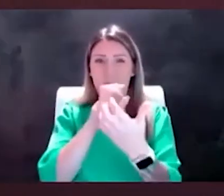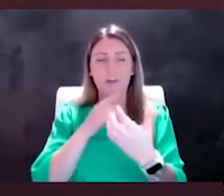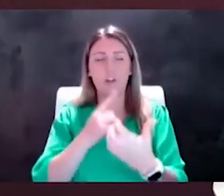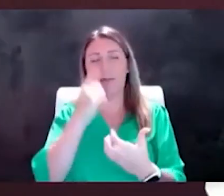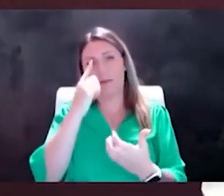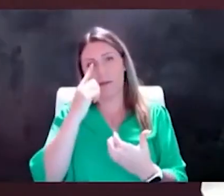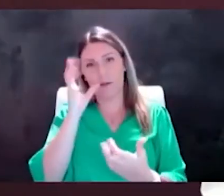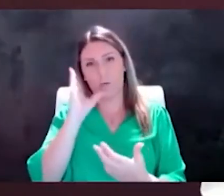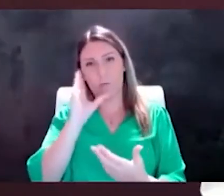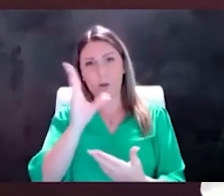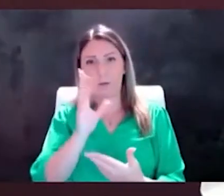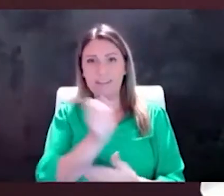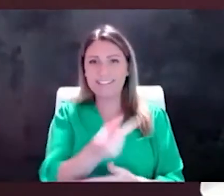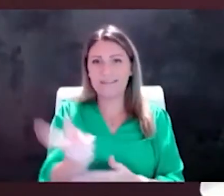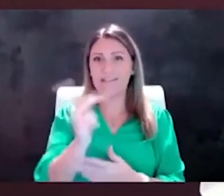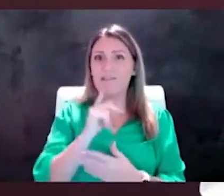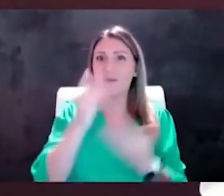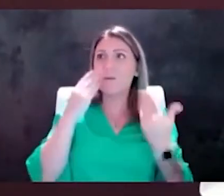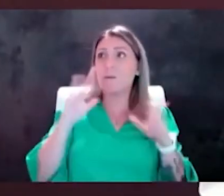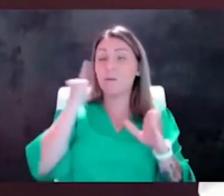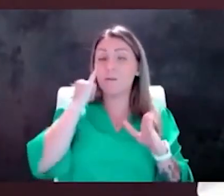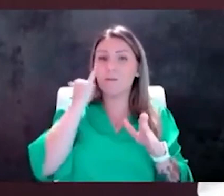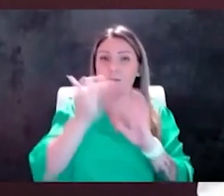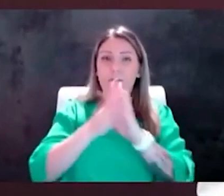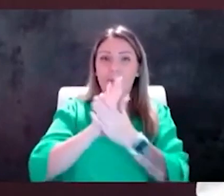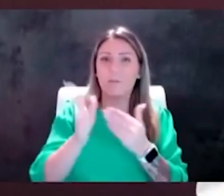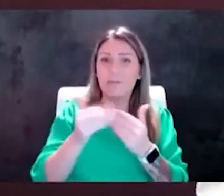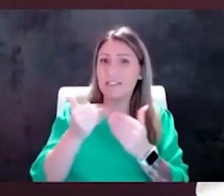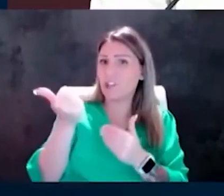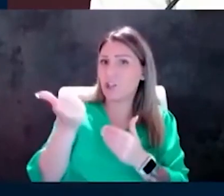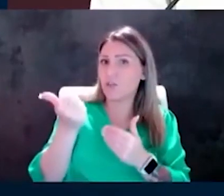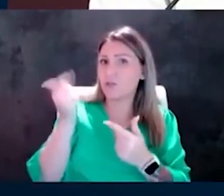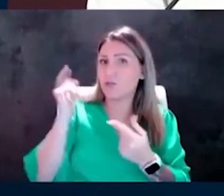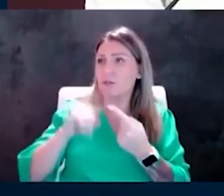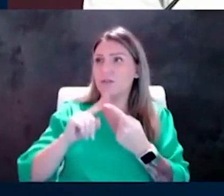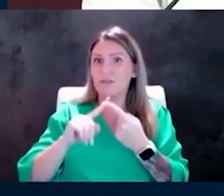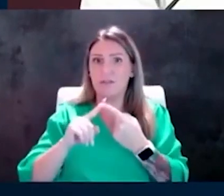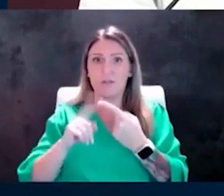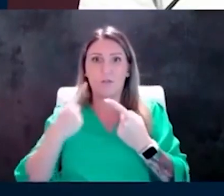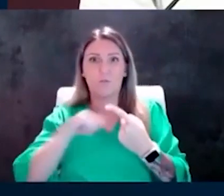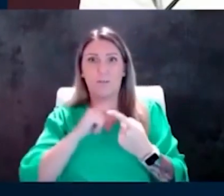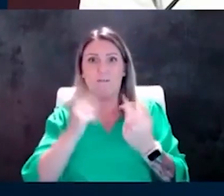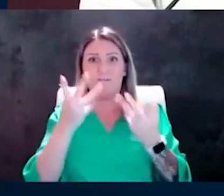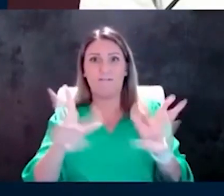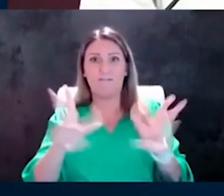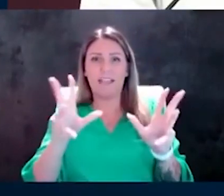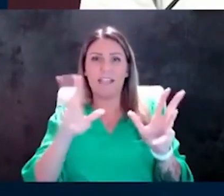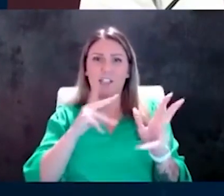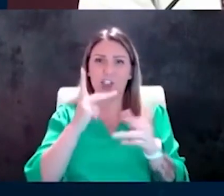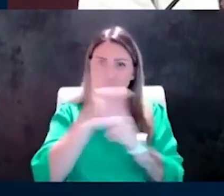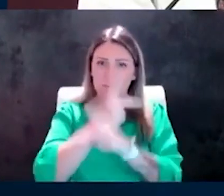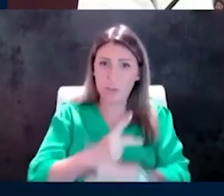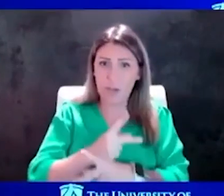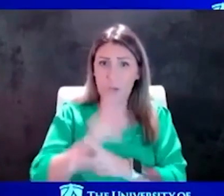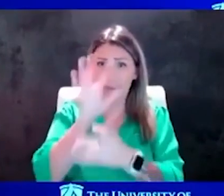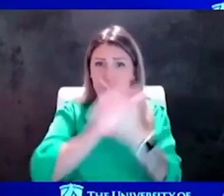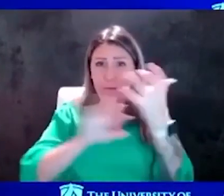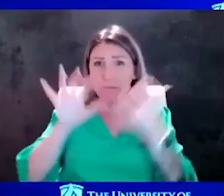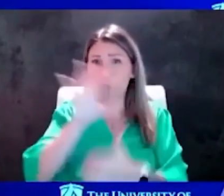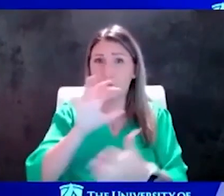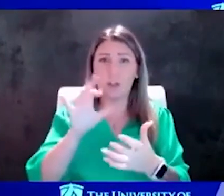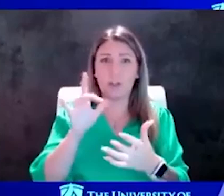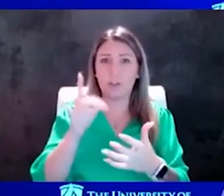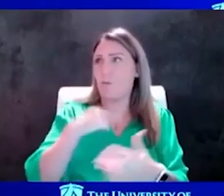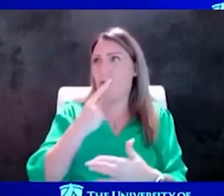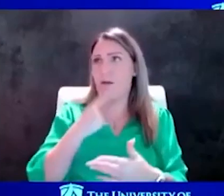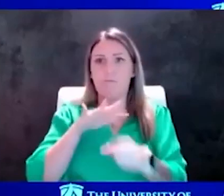I don't know that it makes it easier until we get past the confusion, though. Yeah, and we don't have any shortages of any of the vaccine. Correct, and I'm not sure really